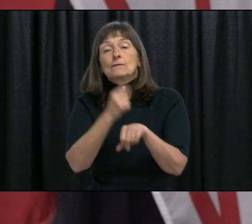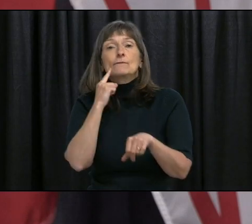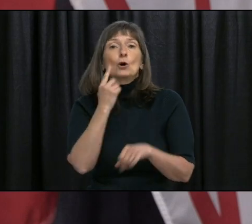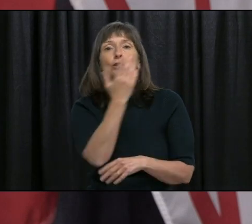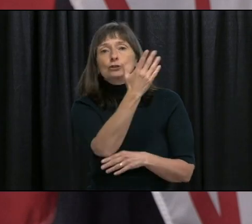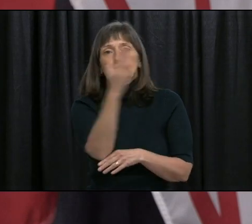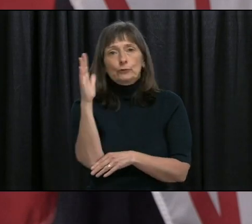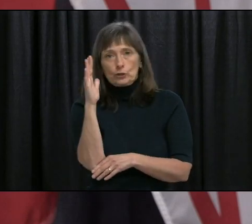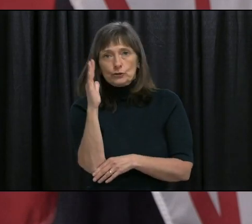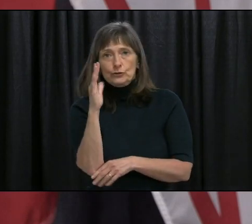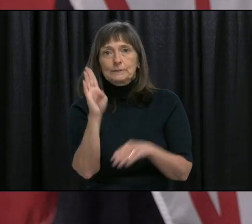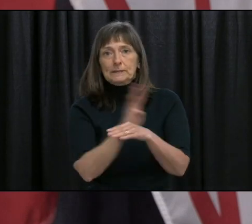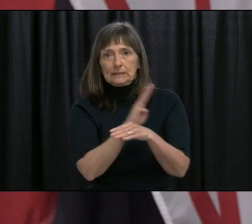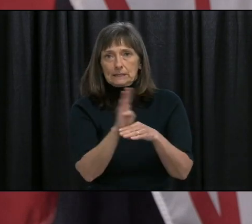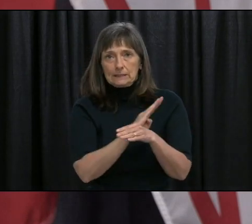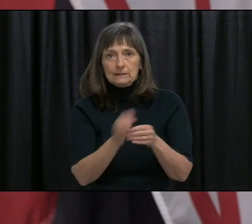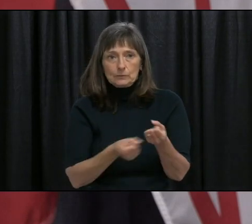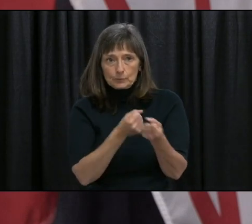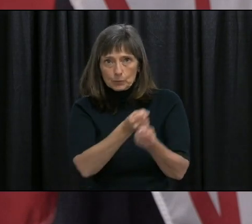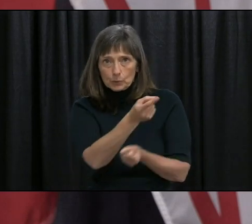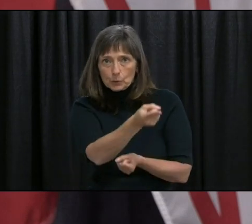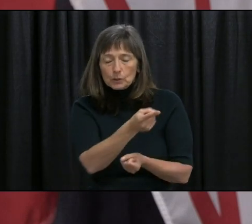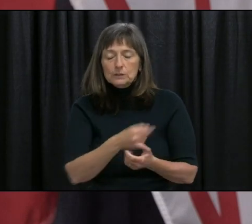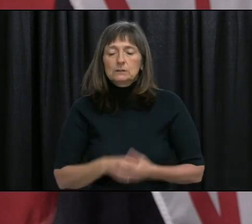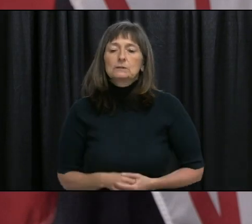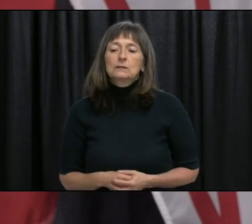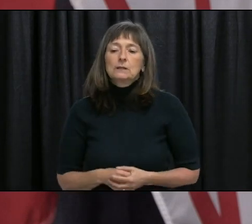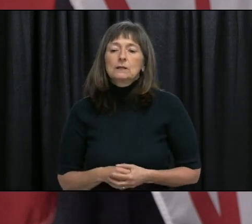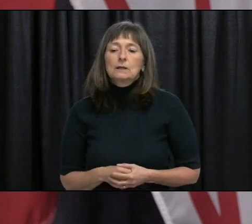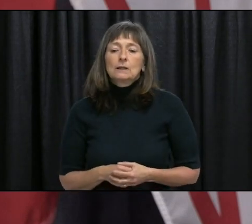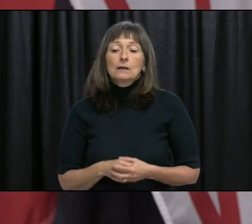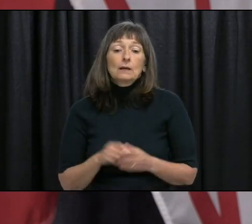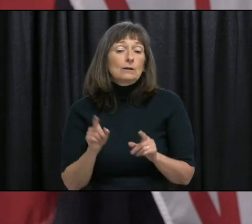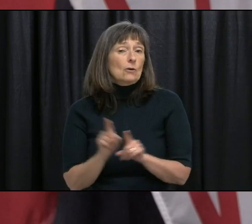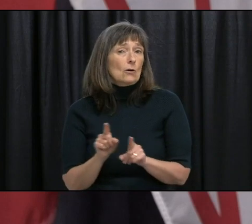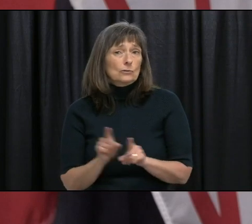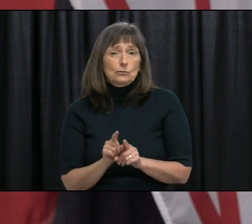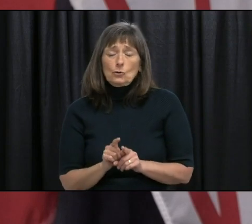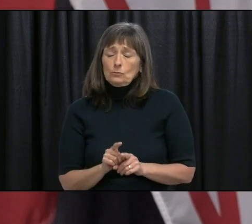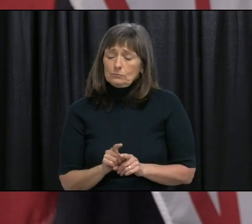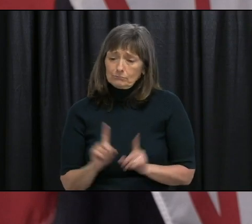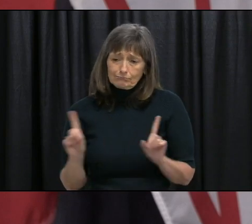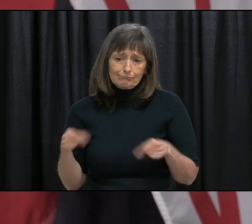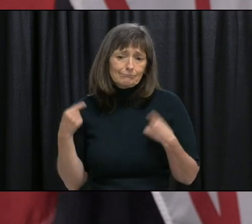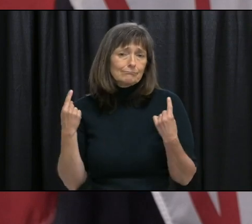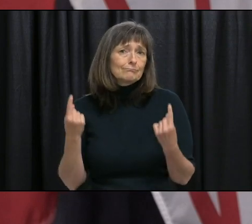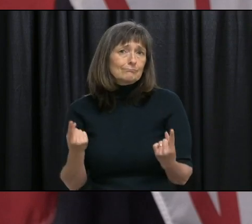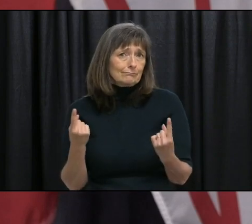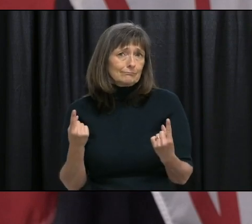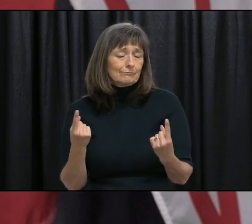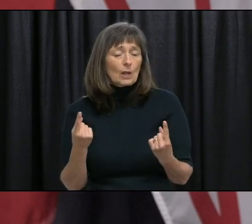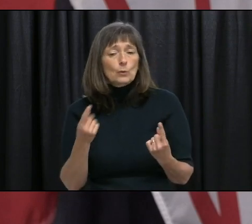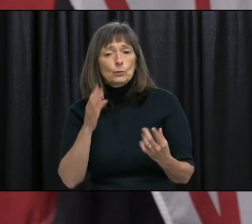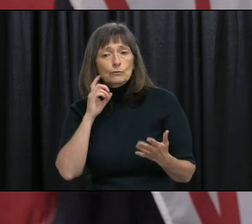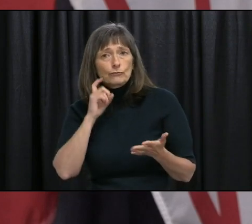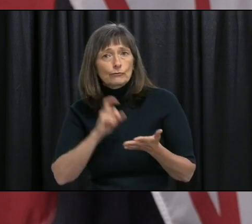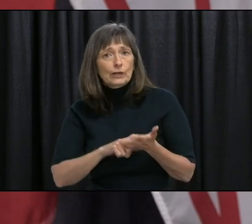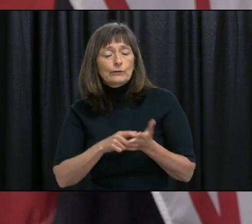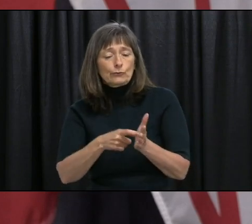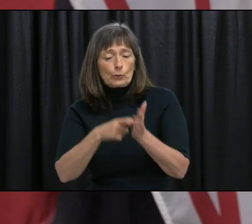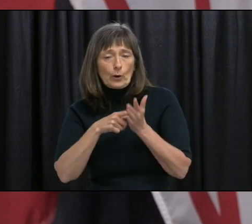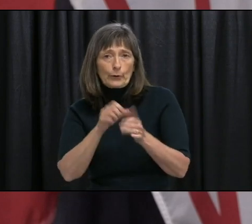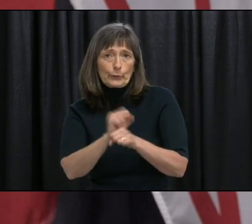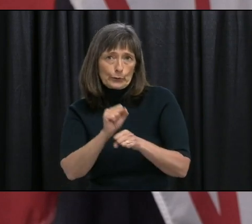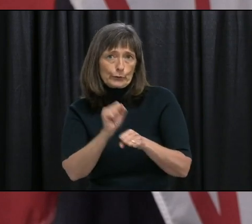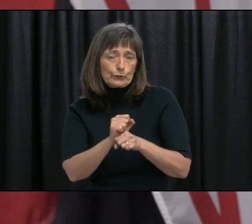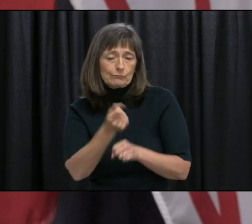products. And from the very beginning, we have been recognizing the amazing work, the dedication, and the resiliency of our essential